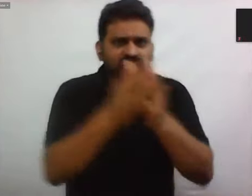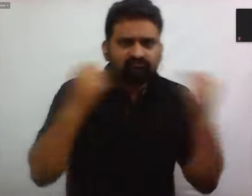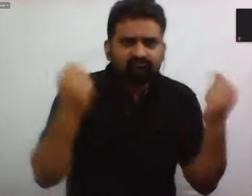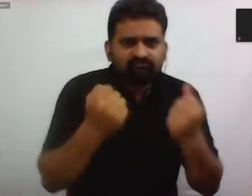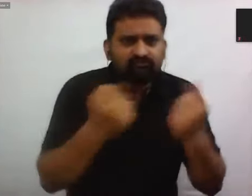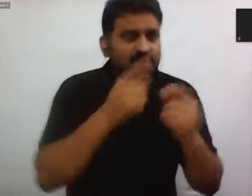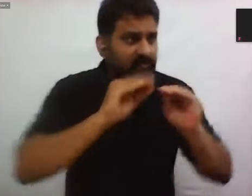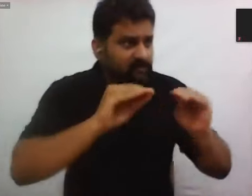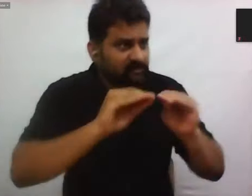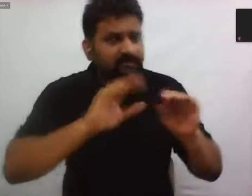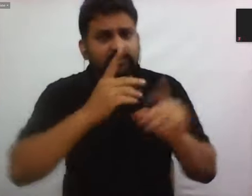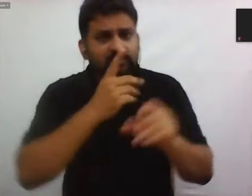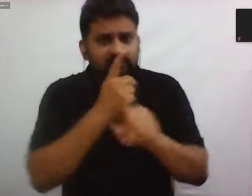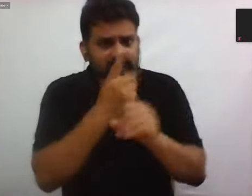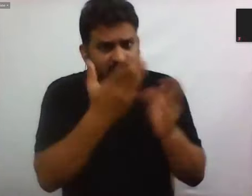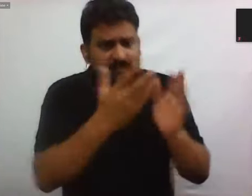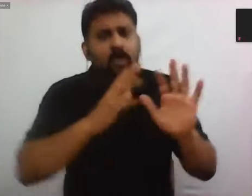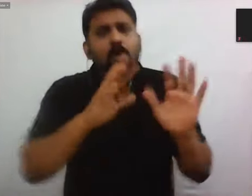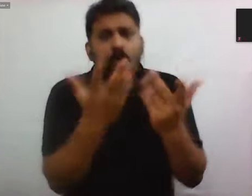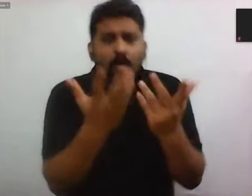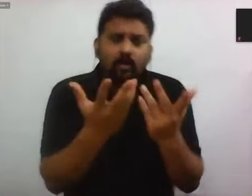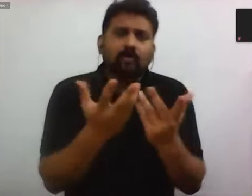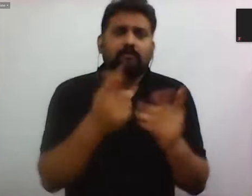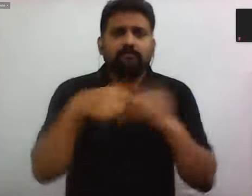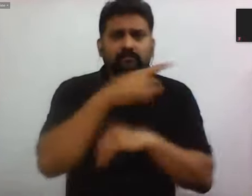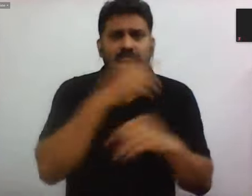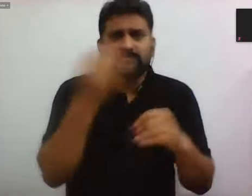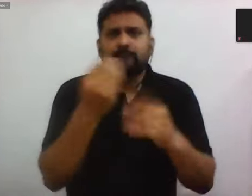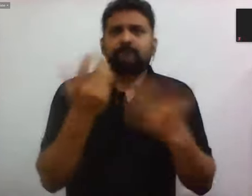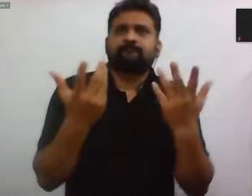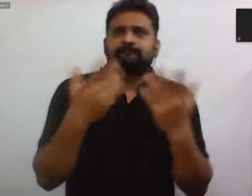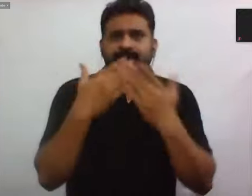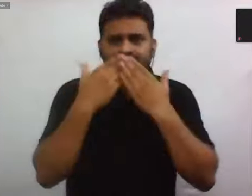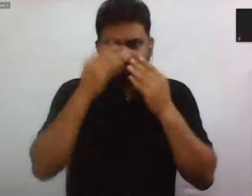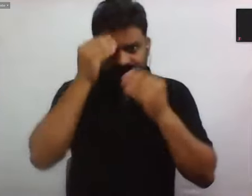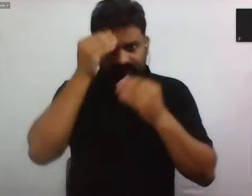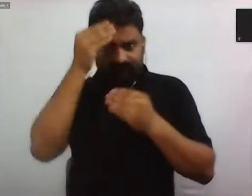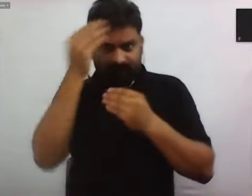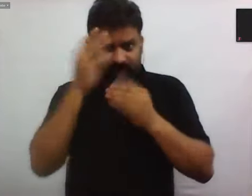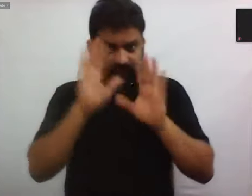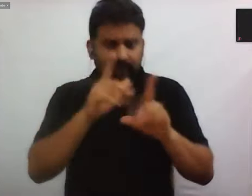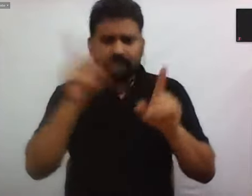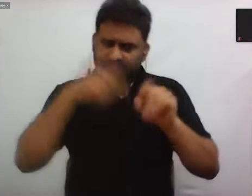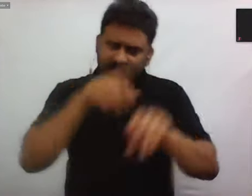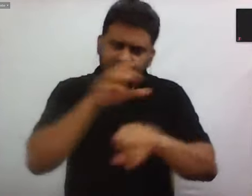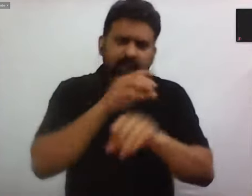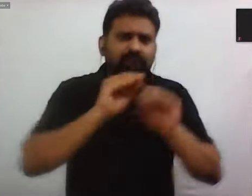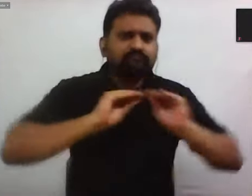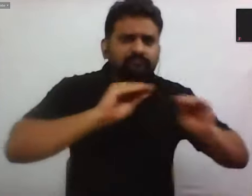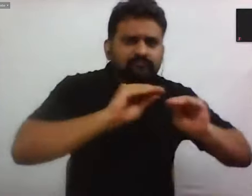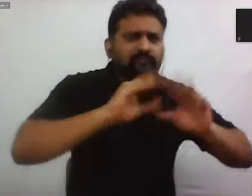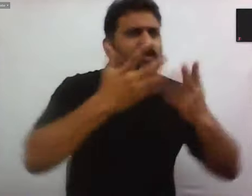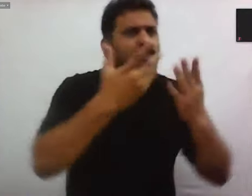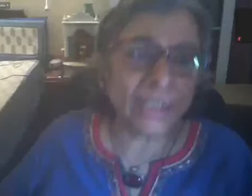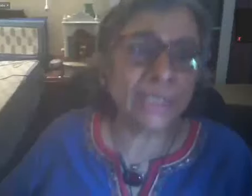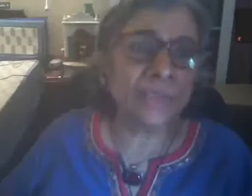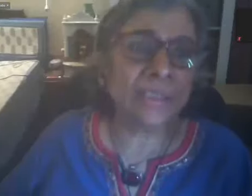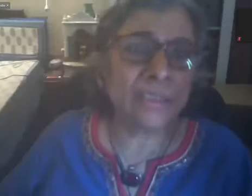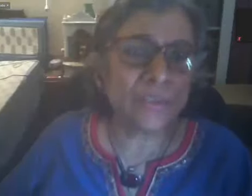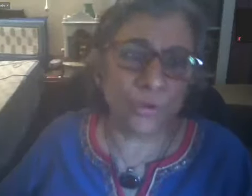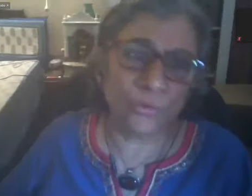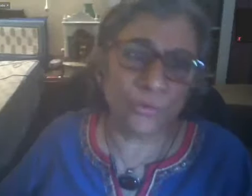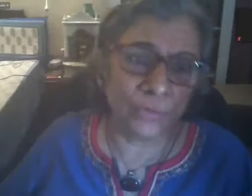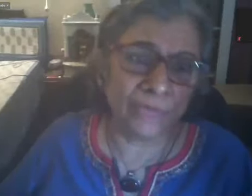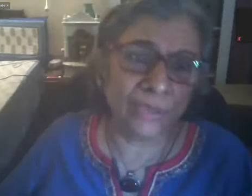teaching in a school, or they should be have some level of education, and or working with children or Anganwadi